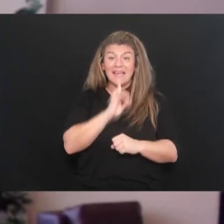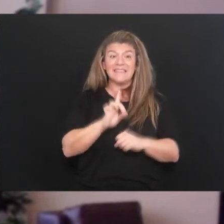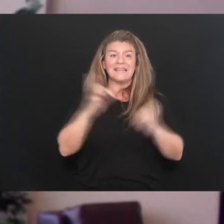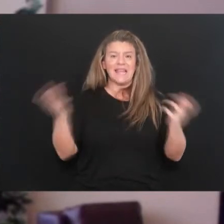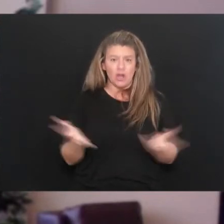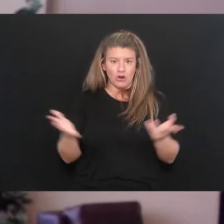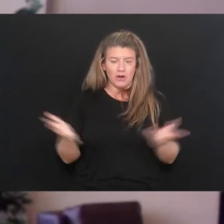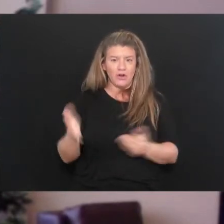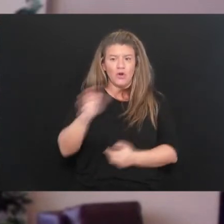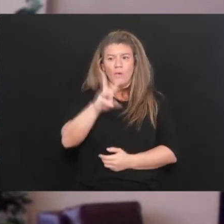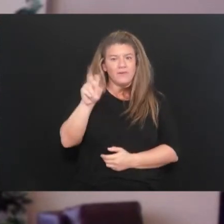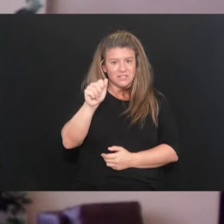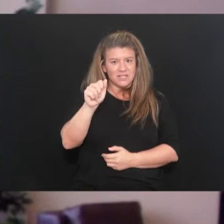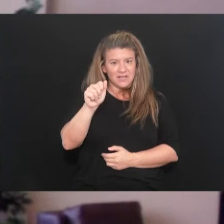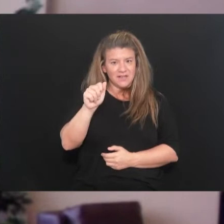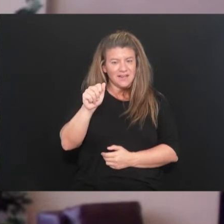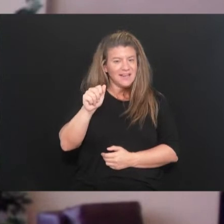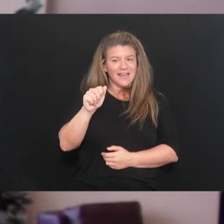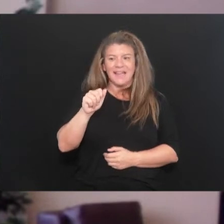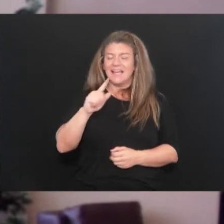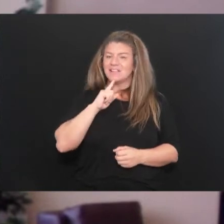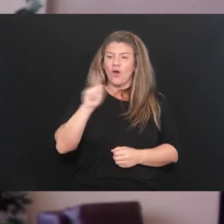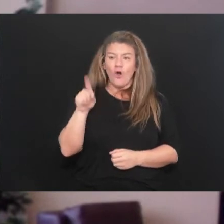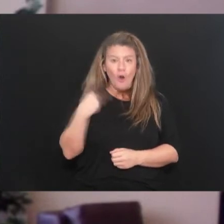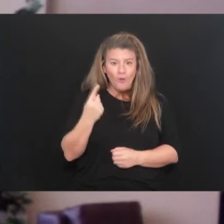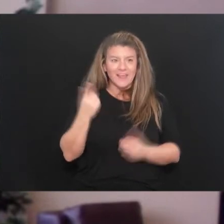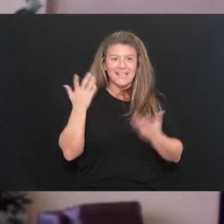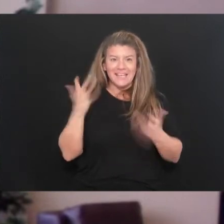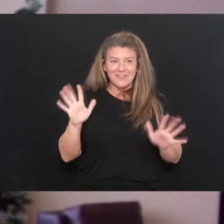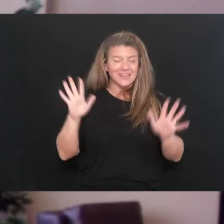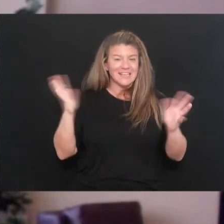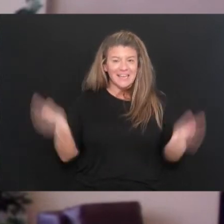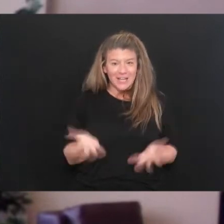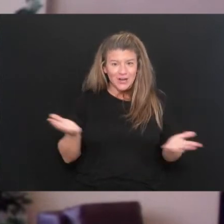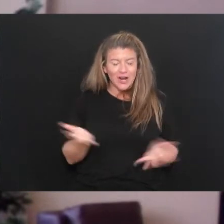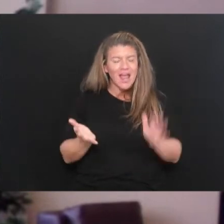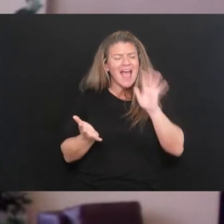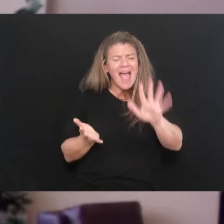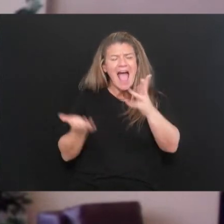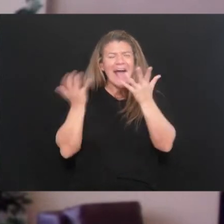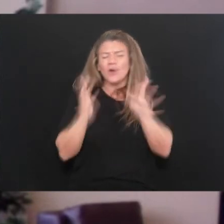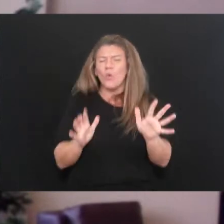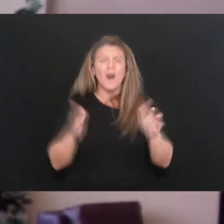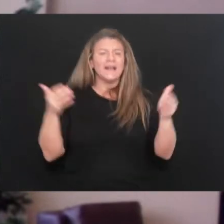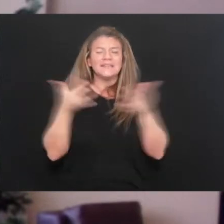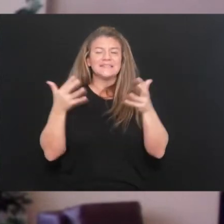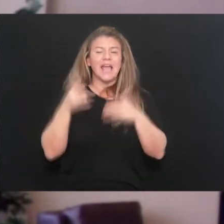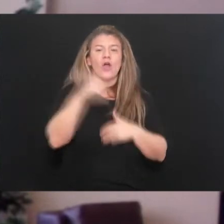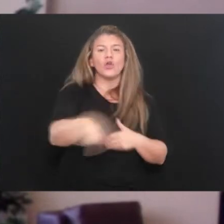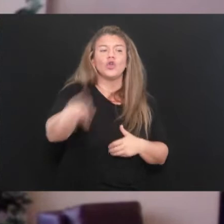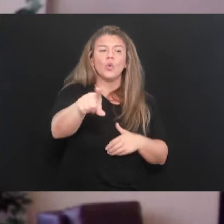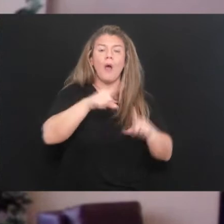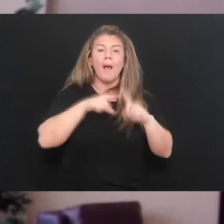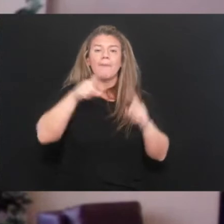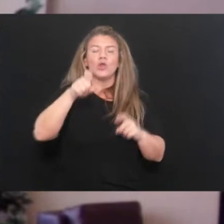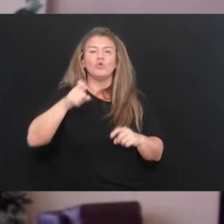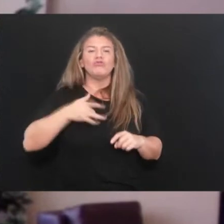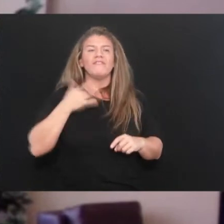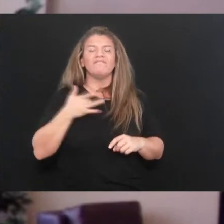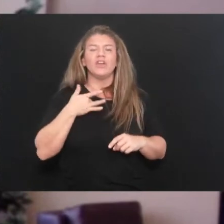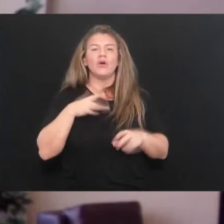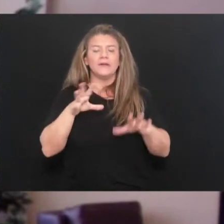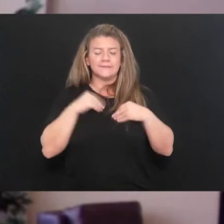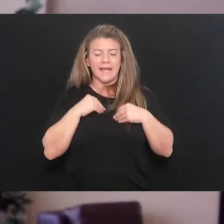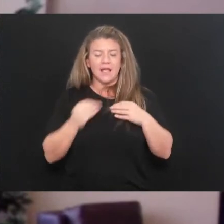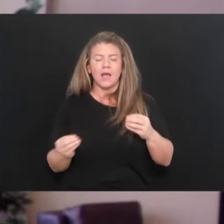West Virginia. The Delta variant is fully here in West Virginia. And not to scare people, but people should take extra precaution right